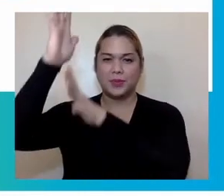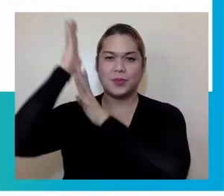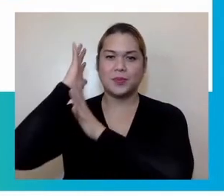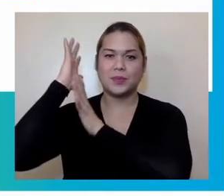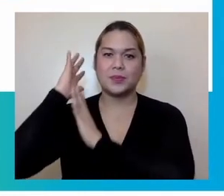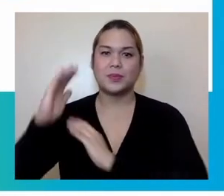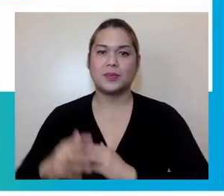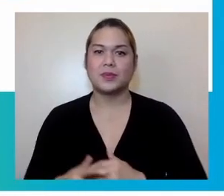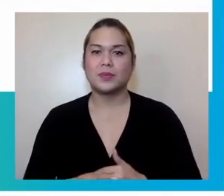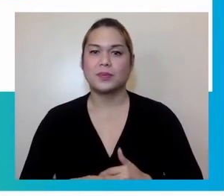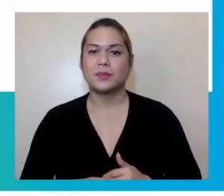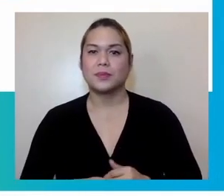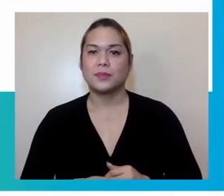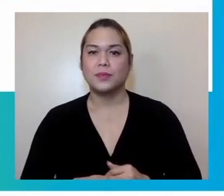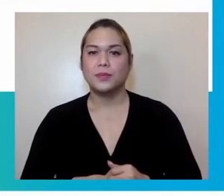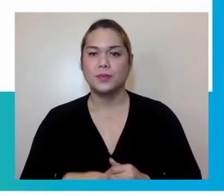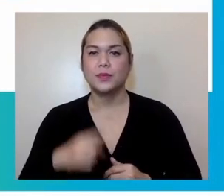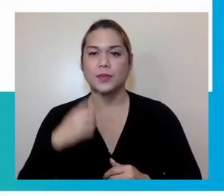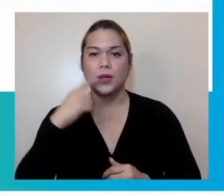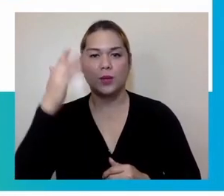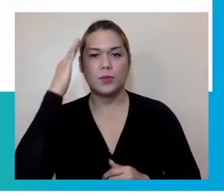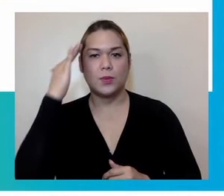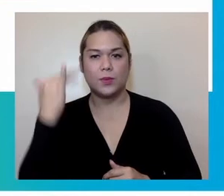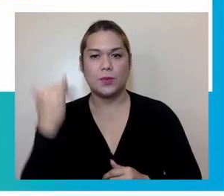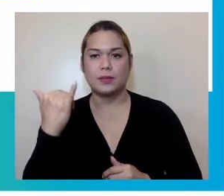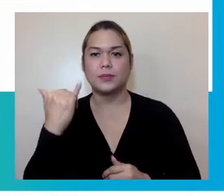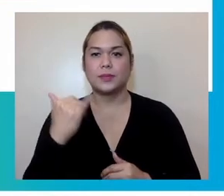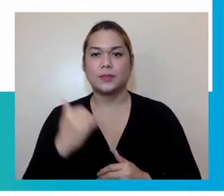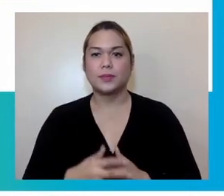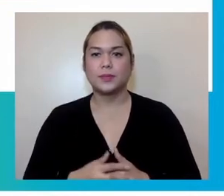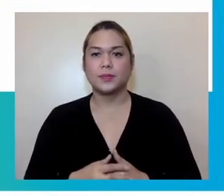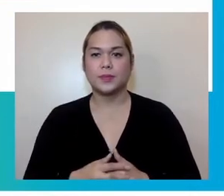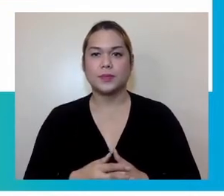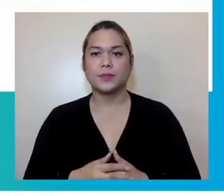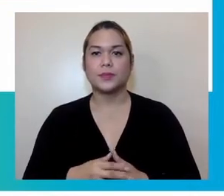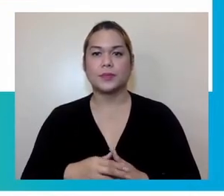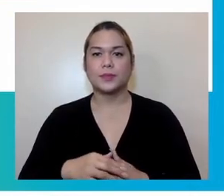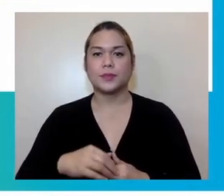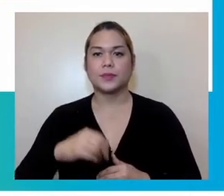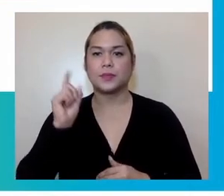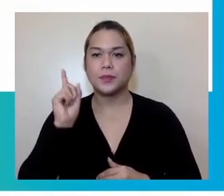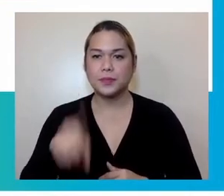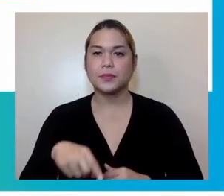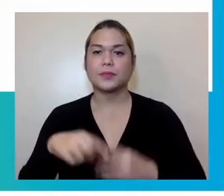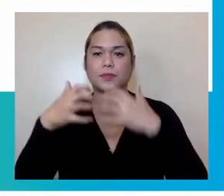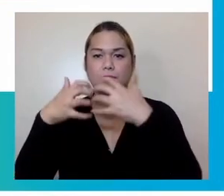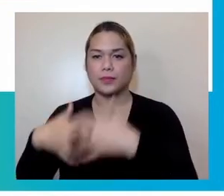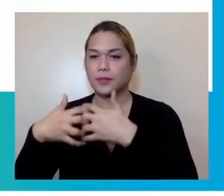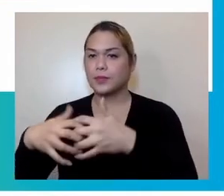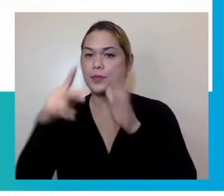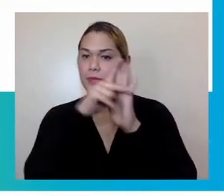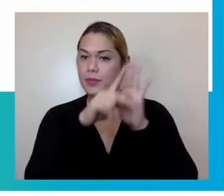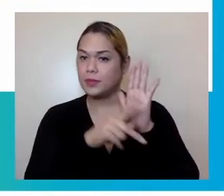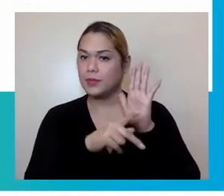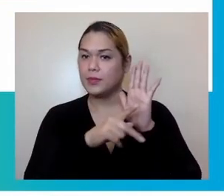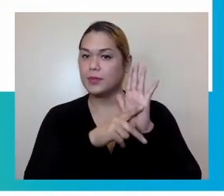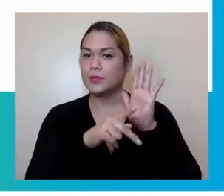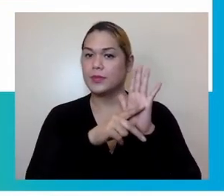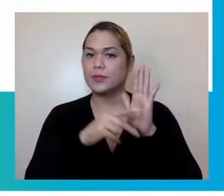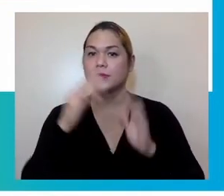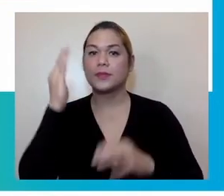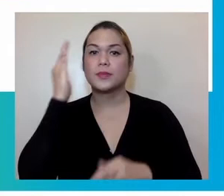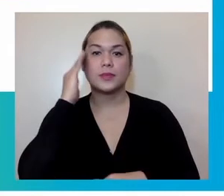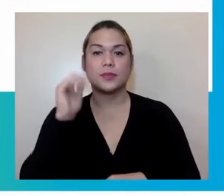reasons to revise this energy policy. As you now know, ADB is right now engaged in a number